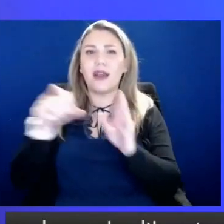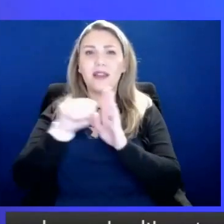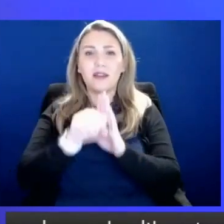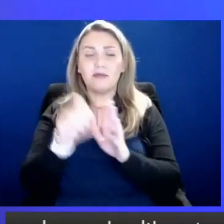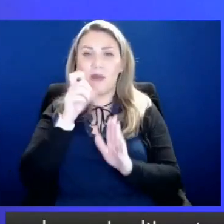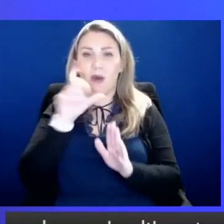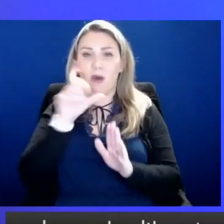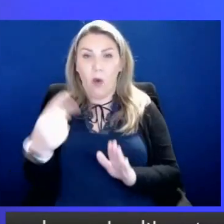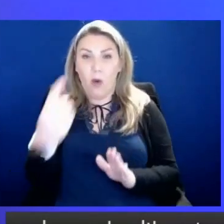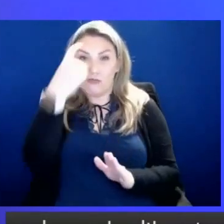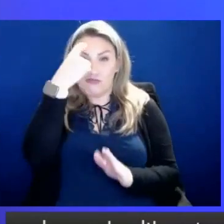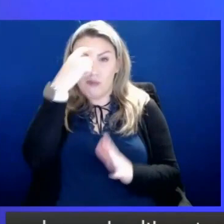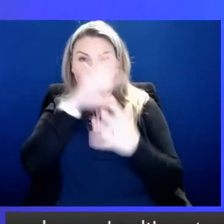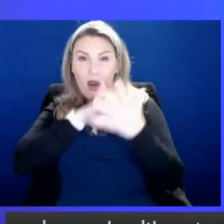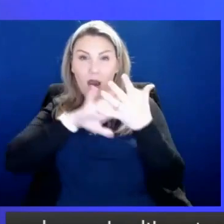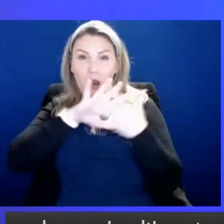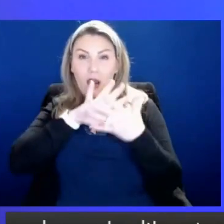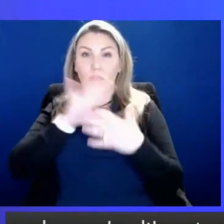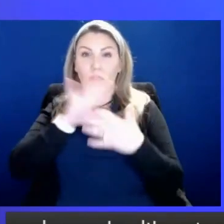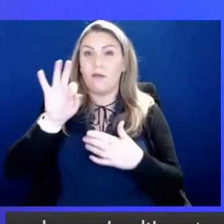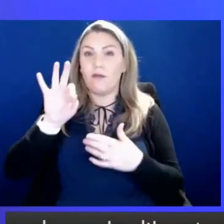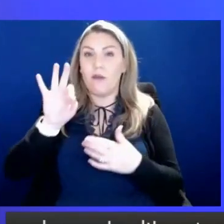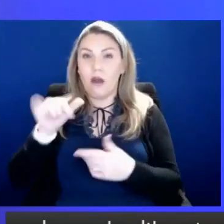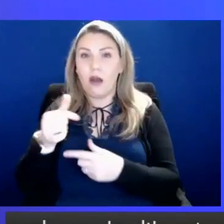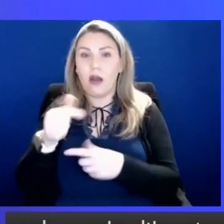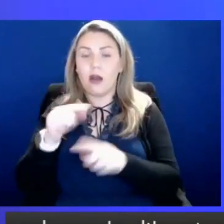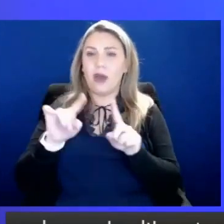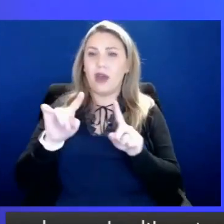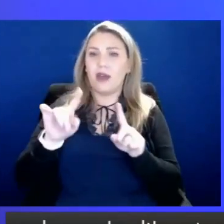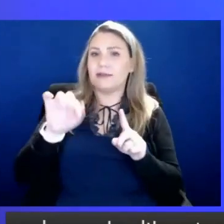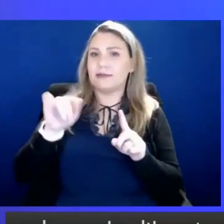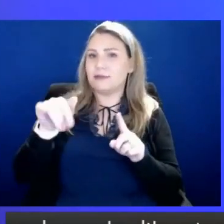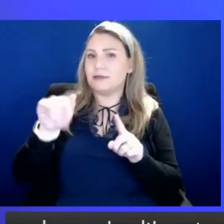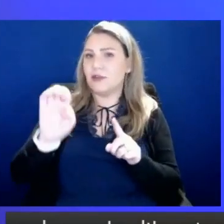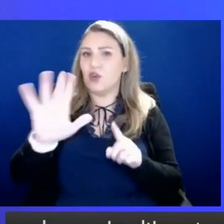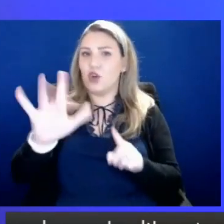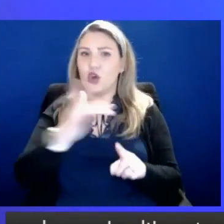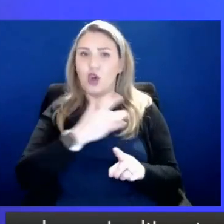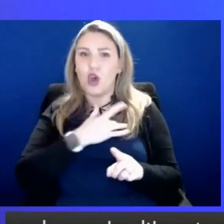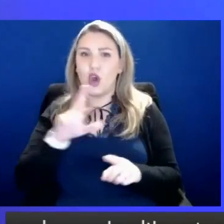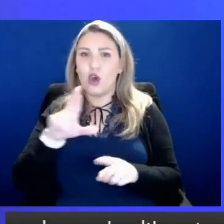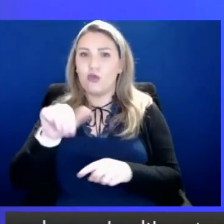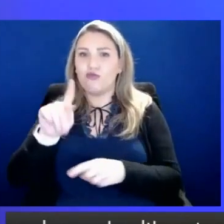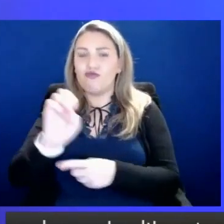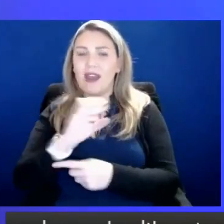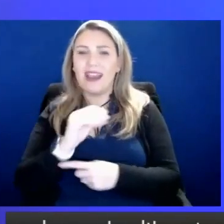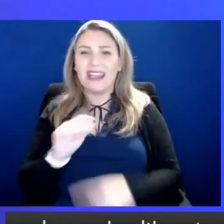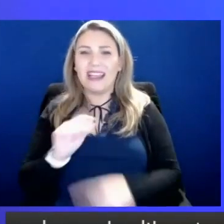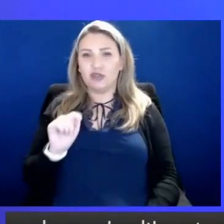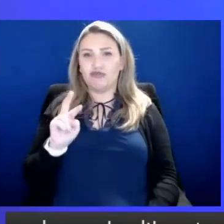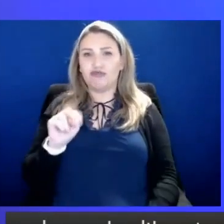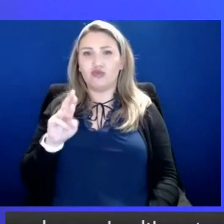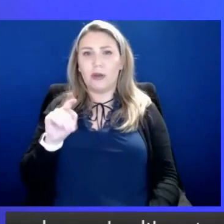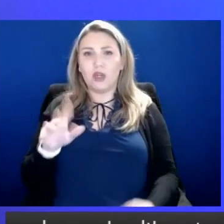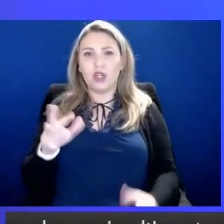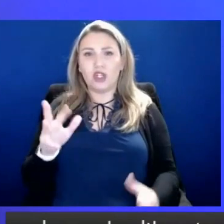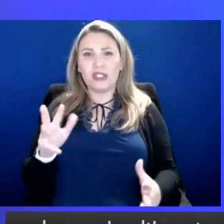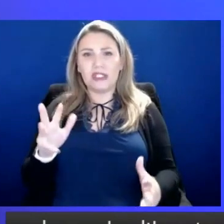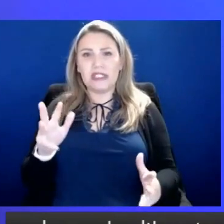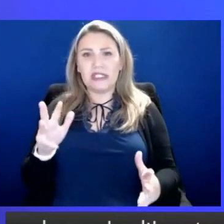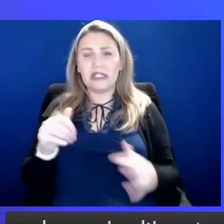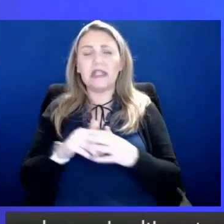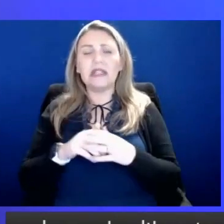like Stephanie talked about, her heart rate, and then with Kelly with the tremors, some of those things that when I think as